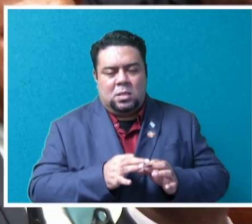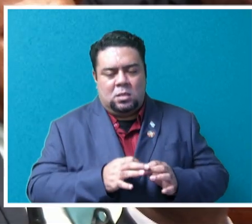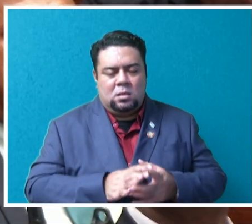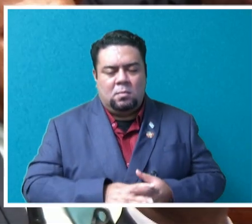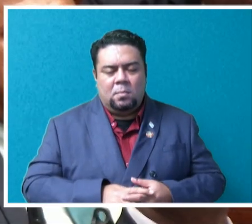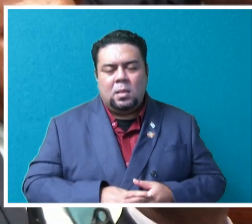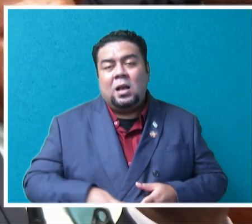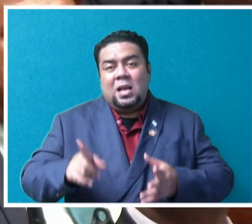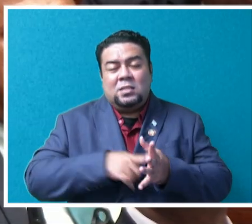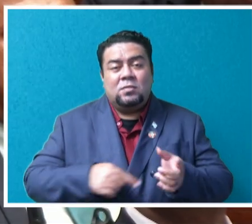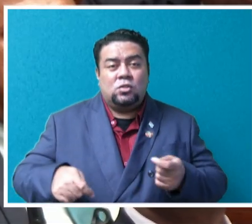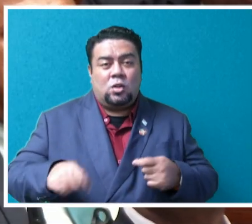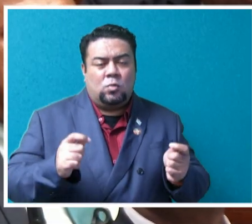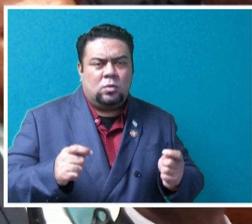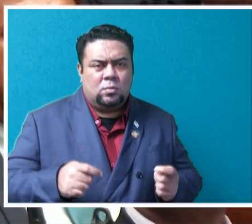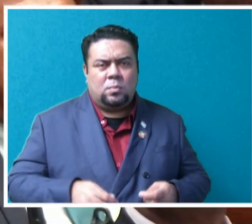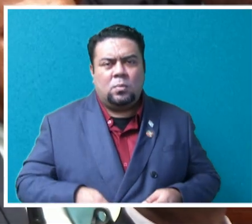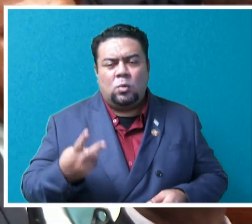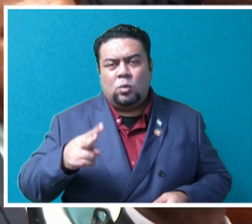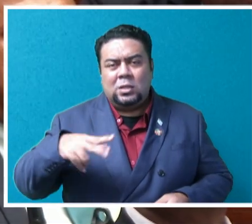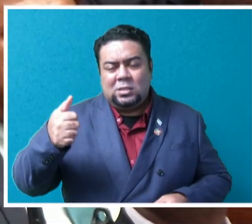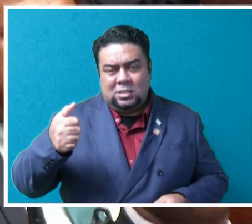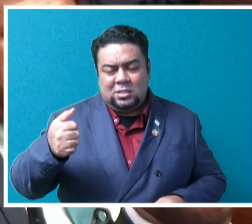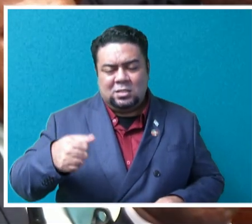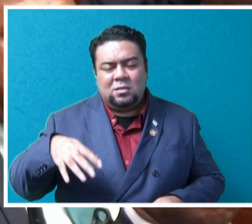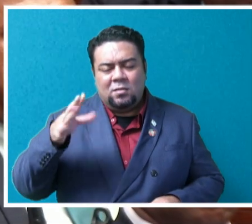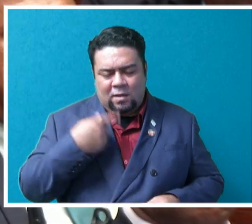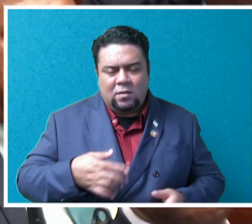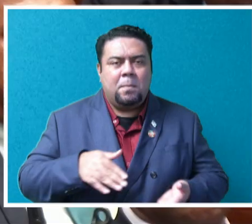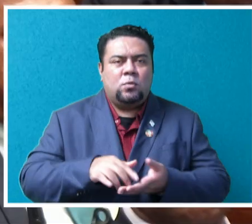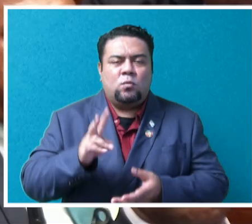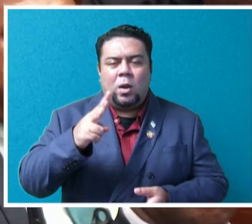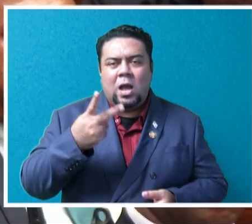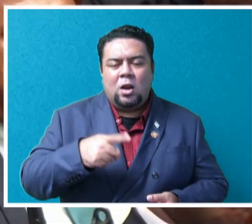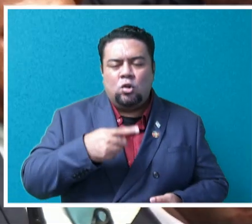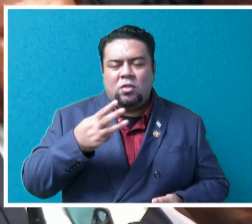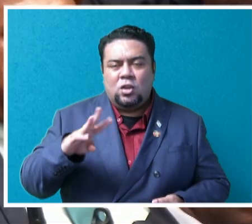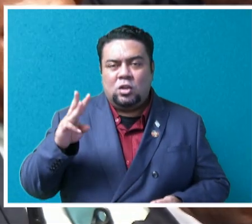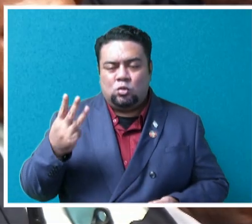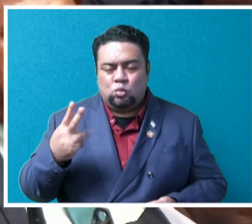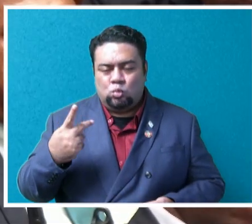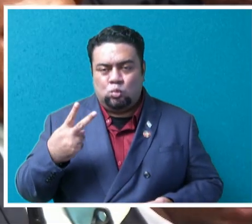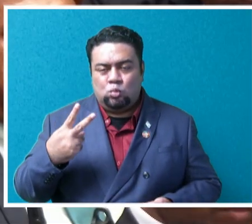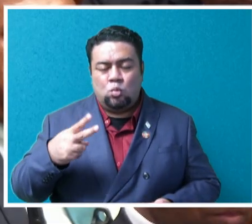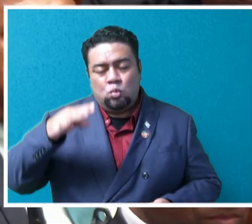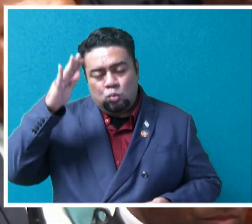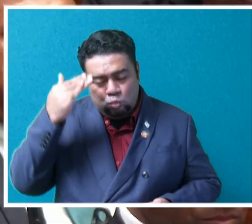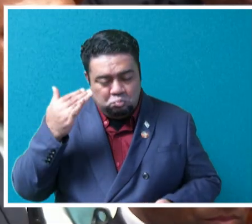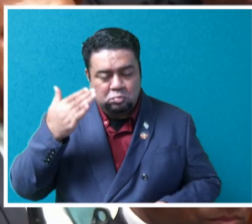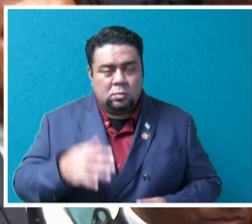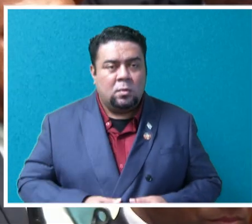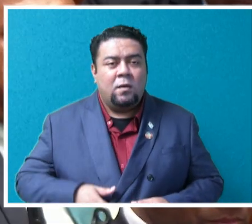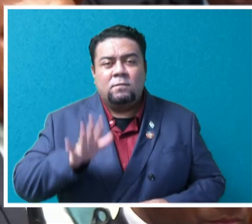January 2026, the facility has approved 132 loans, value at 5.5